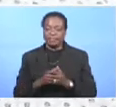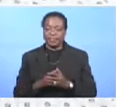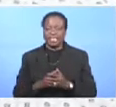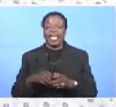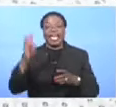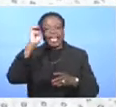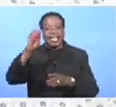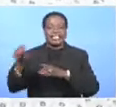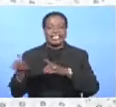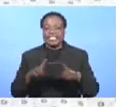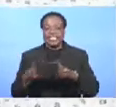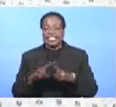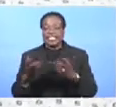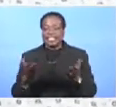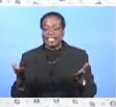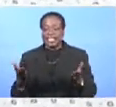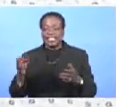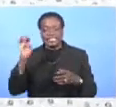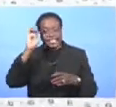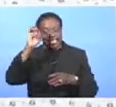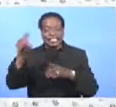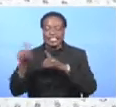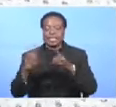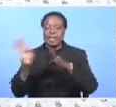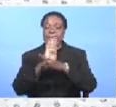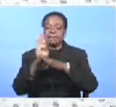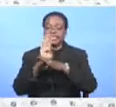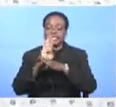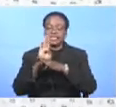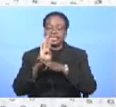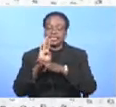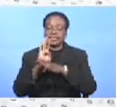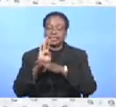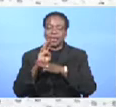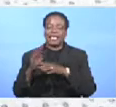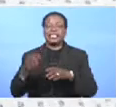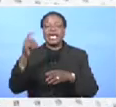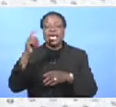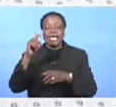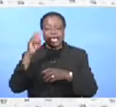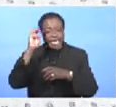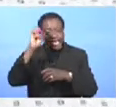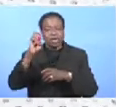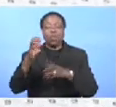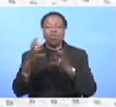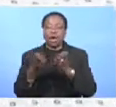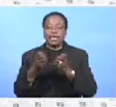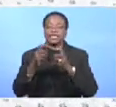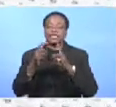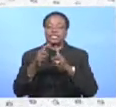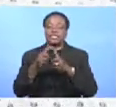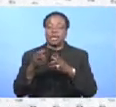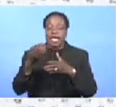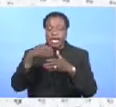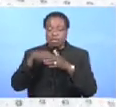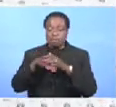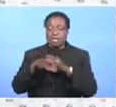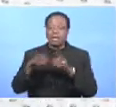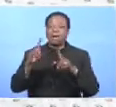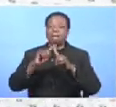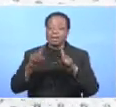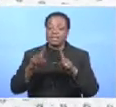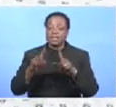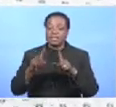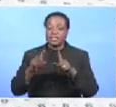did the things that he did on an ongoing basis, business-wise and so on, he tried his best to incorporate me, but yet still allowed me to have the fun involved